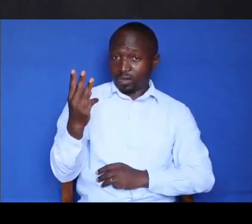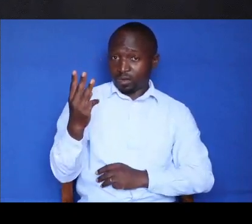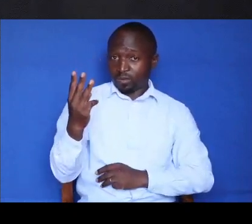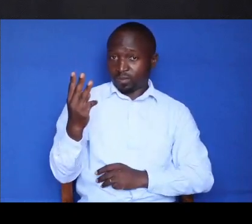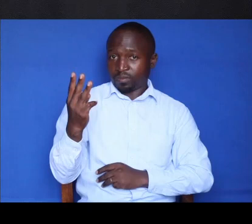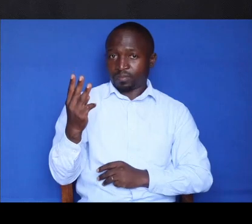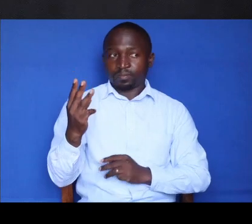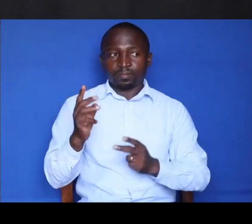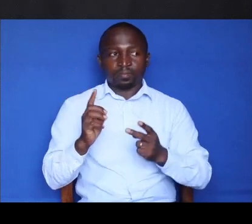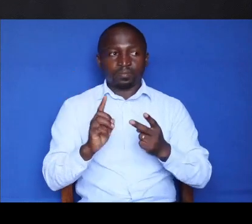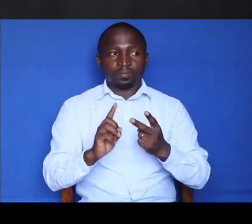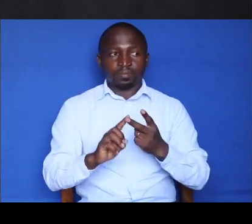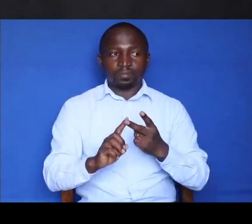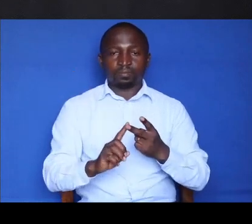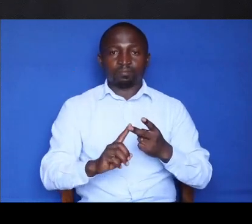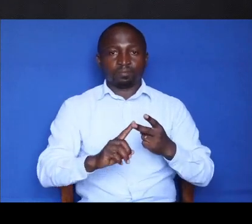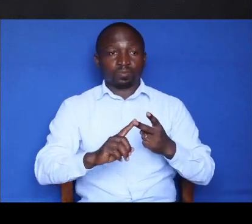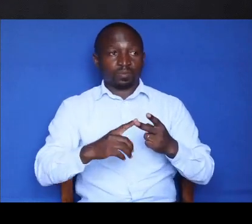types.